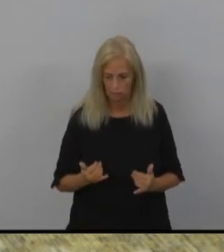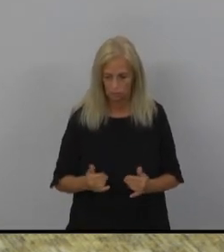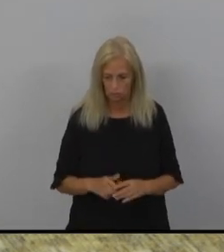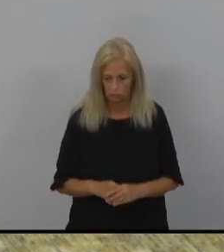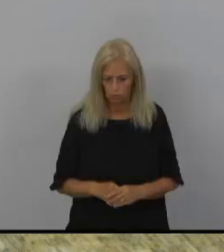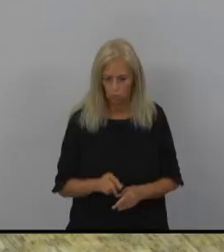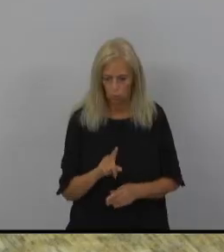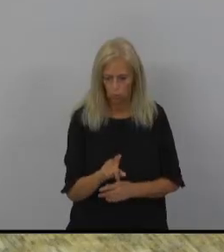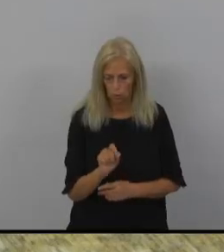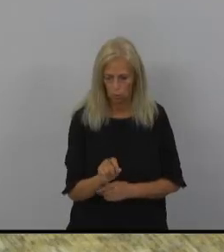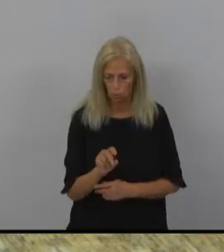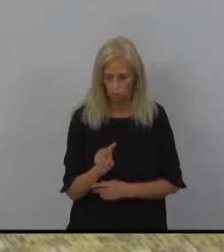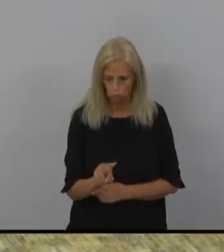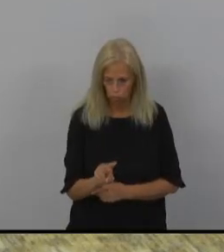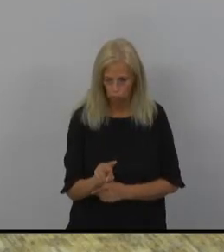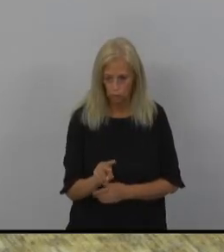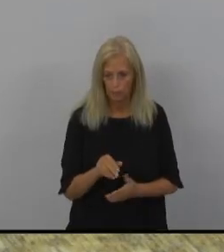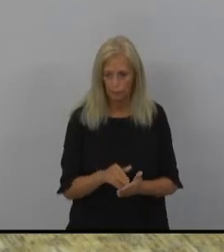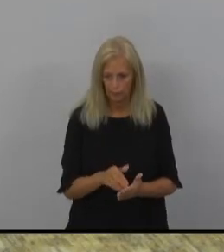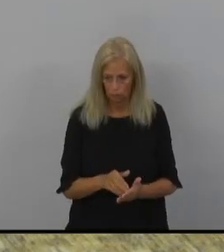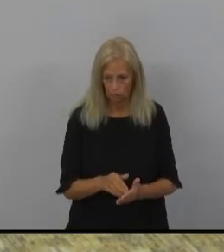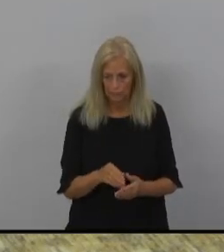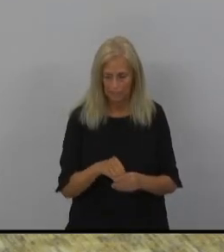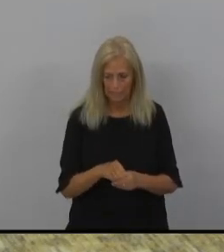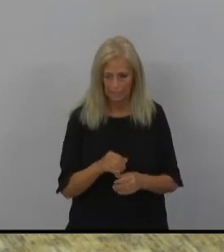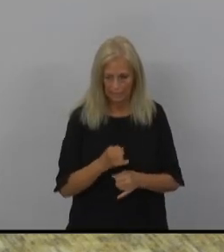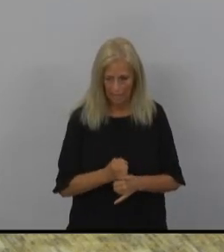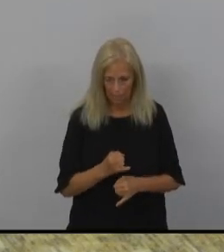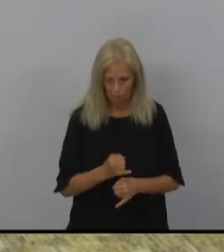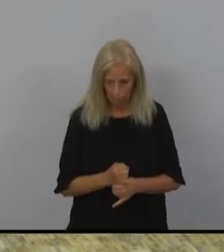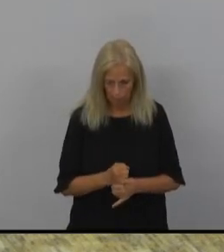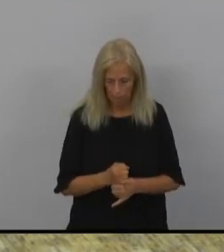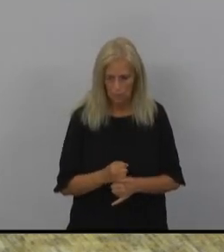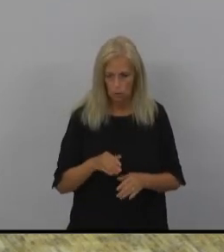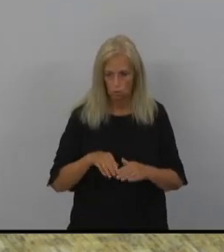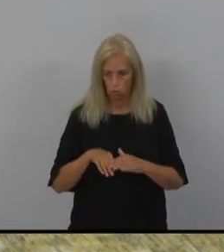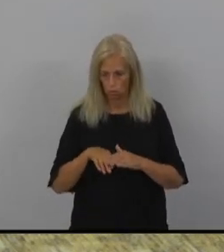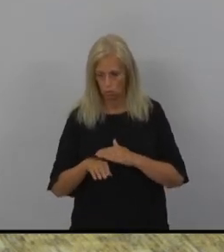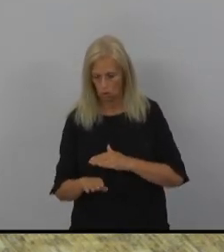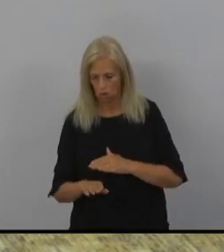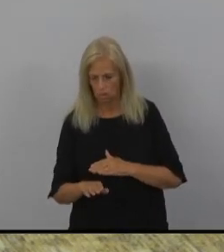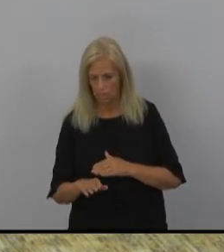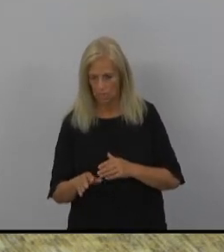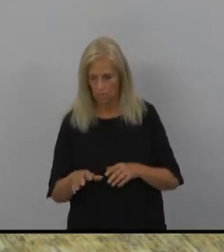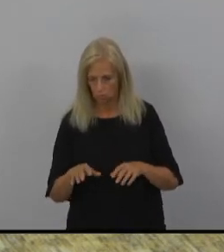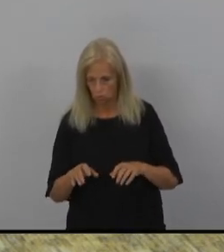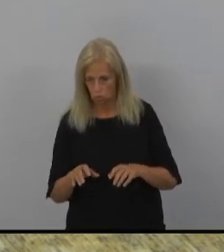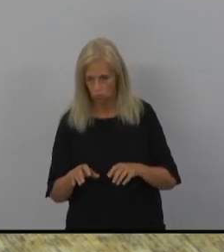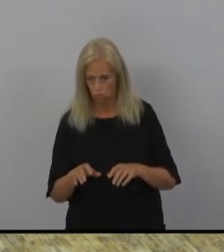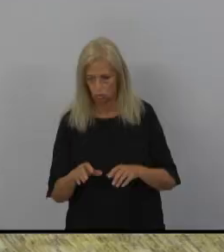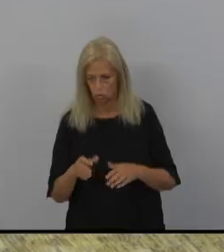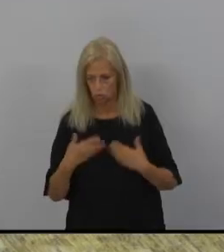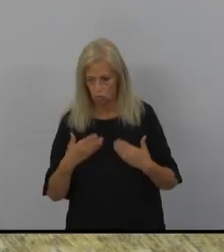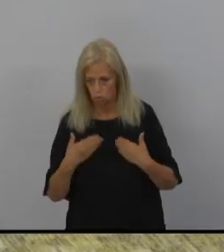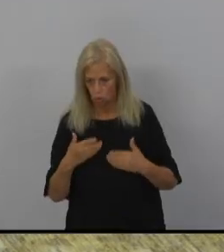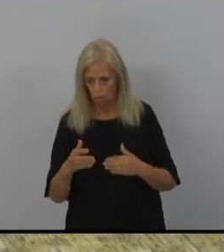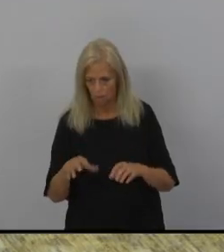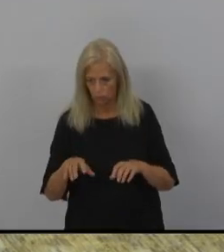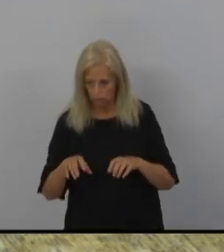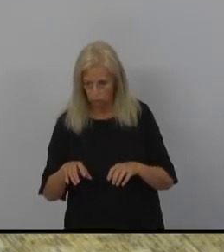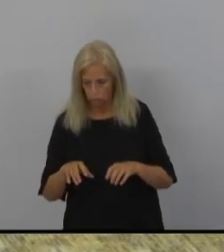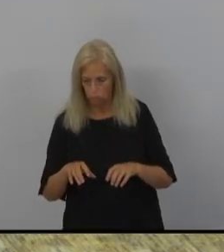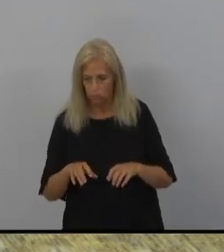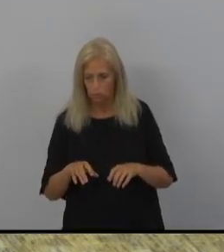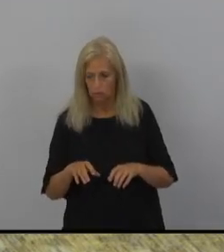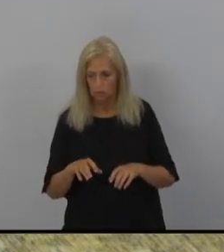have 1.2 million in campus walk-in cooler freezers that we have bid and that